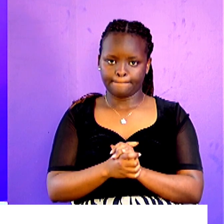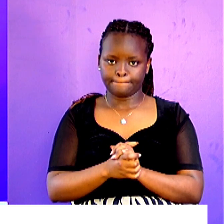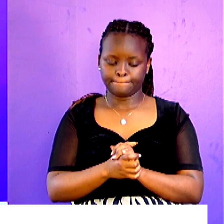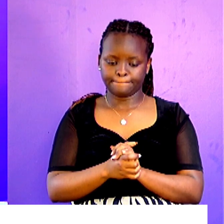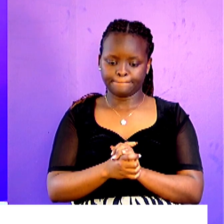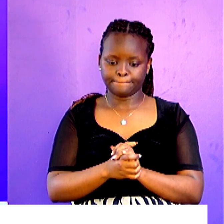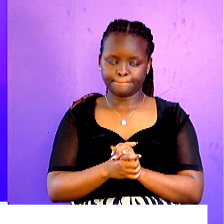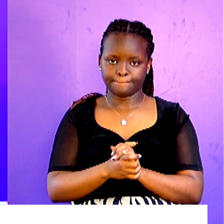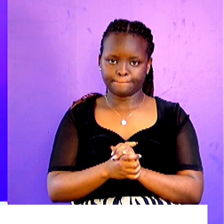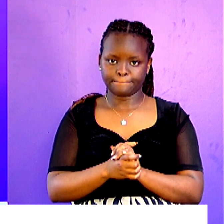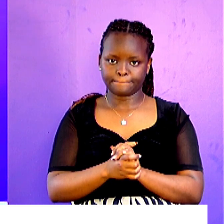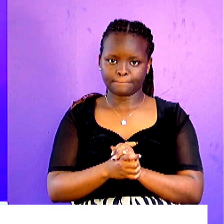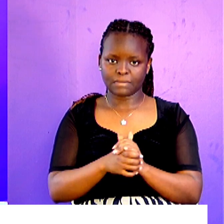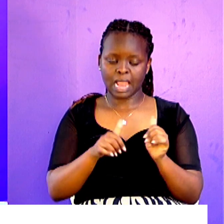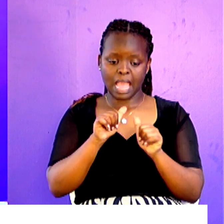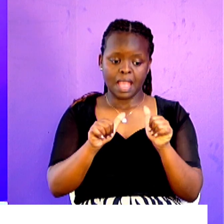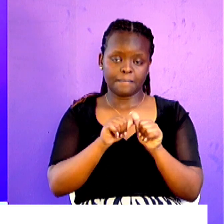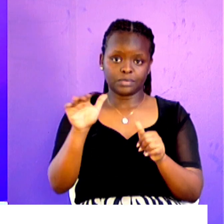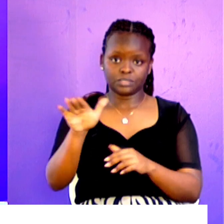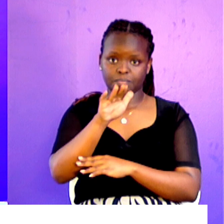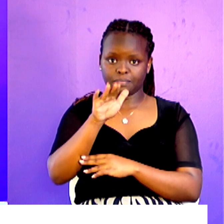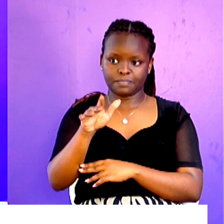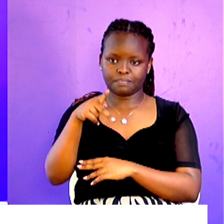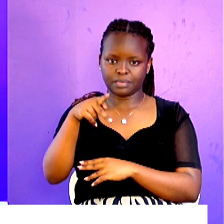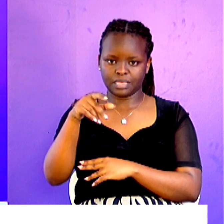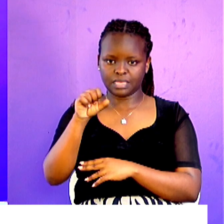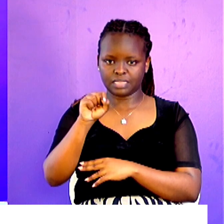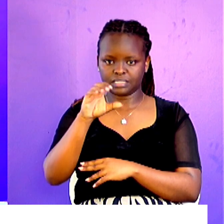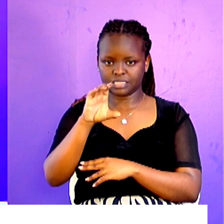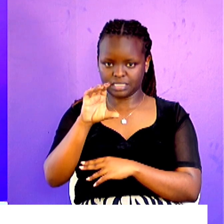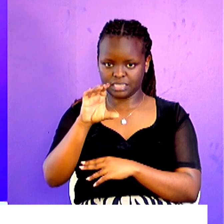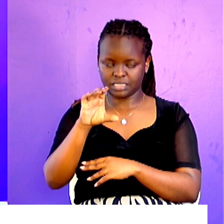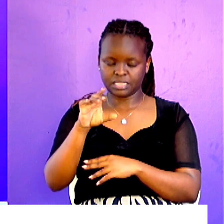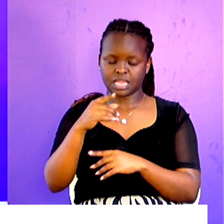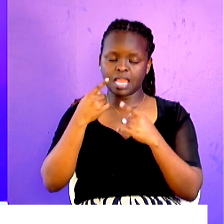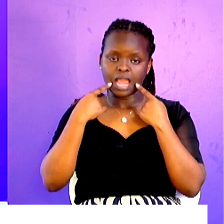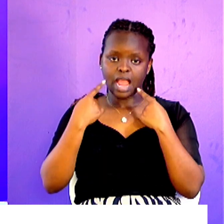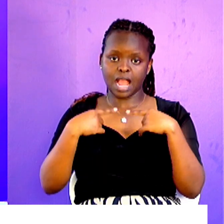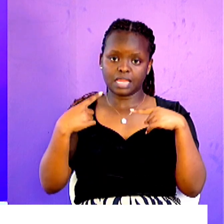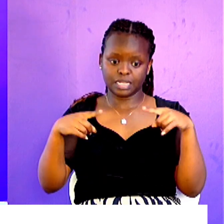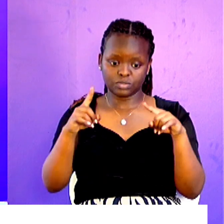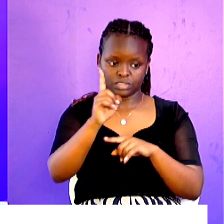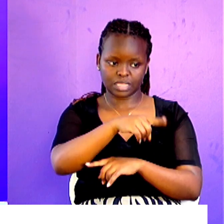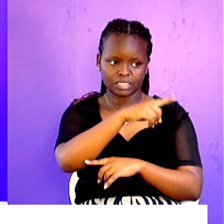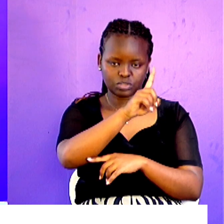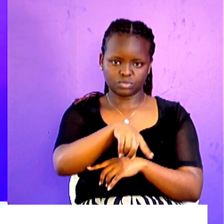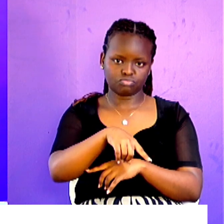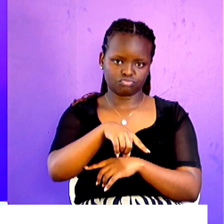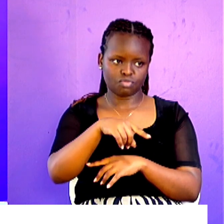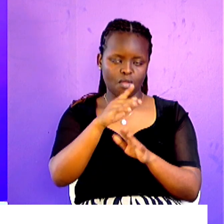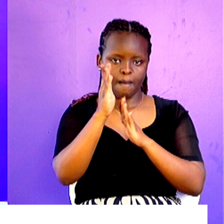Speaking about the Parliament Service Commission, the PSC, has announced the cancellation of its